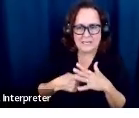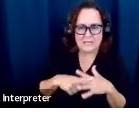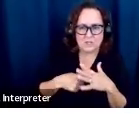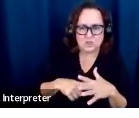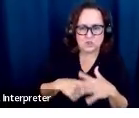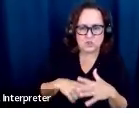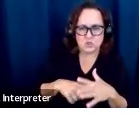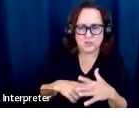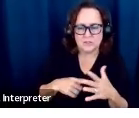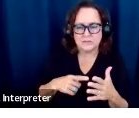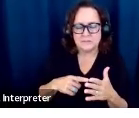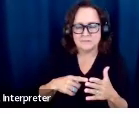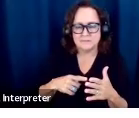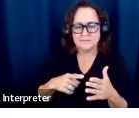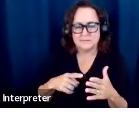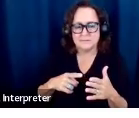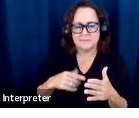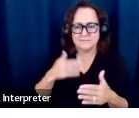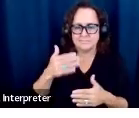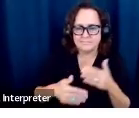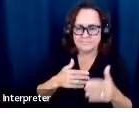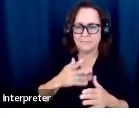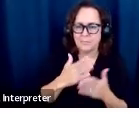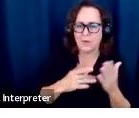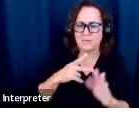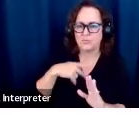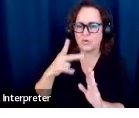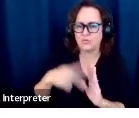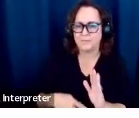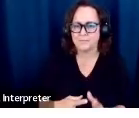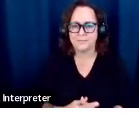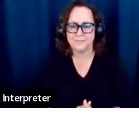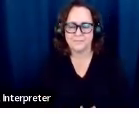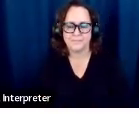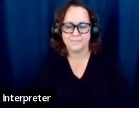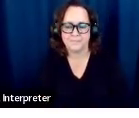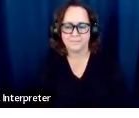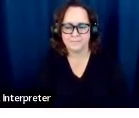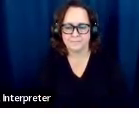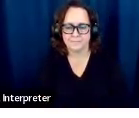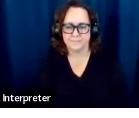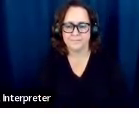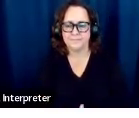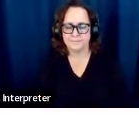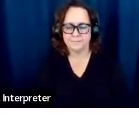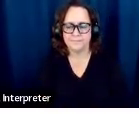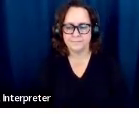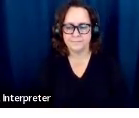stages of thinking about that.